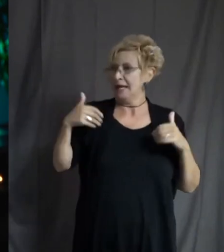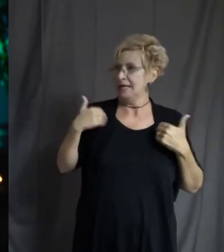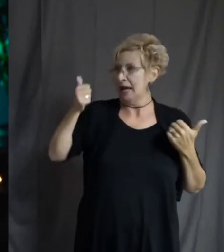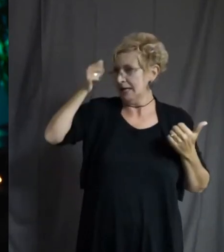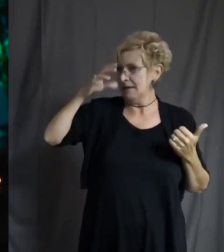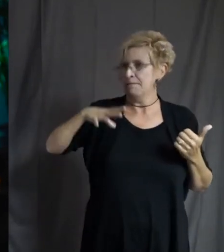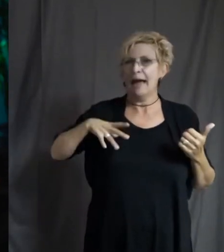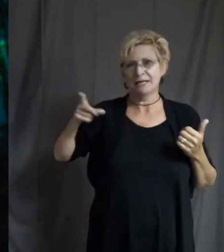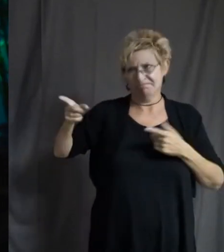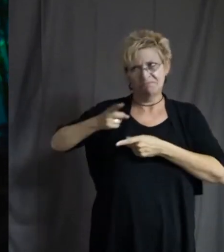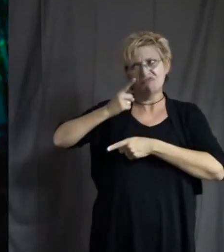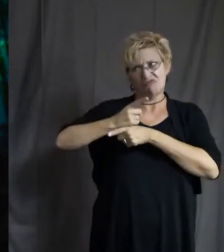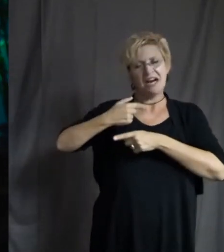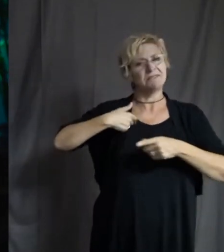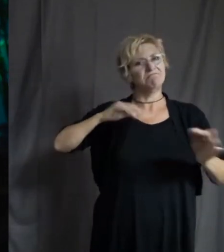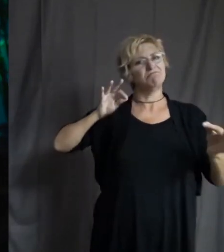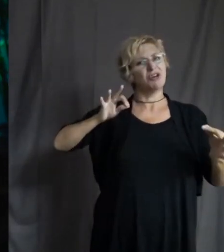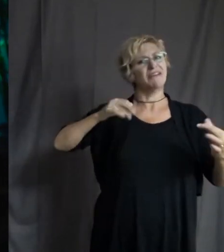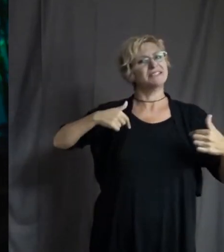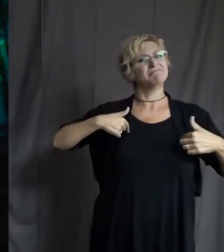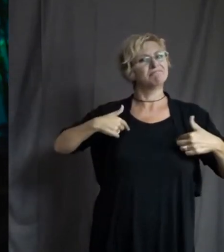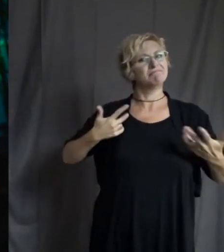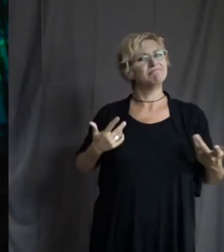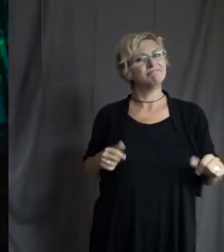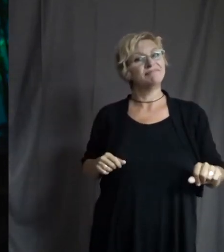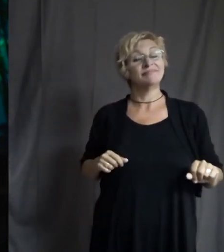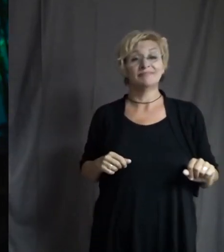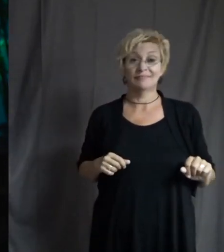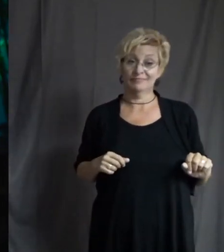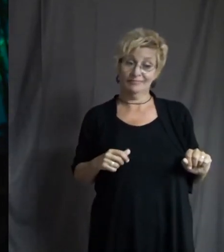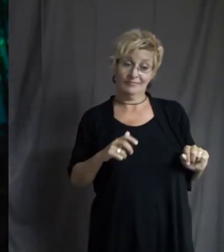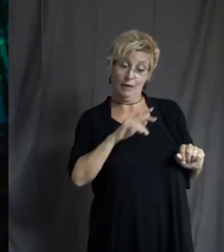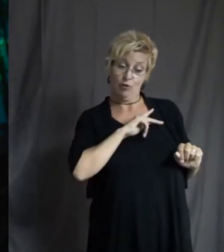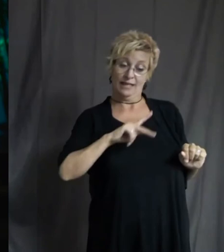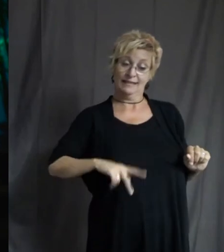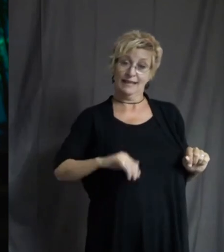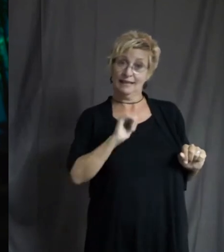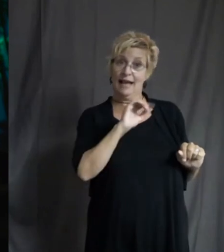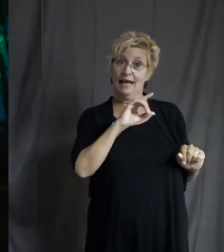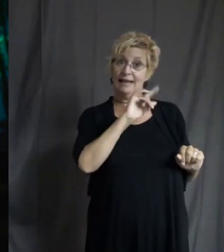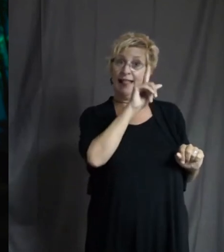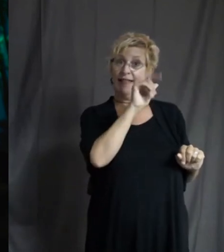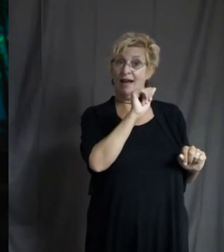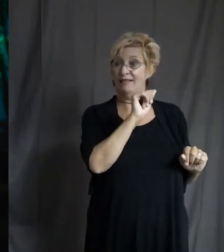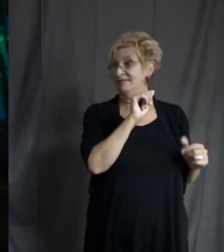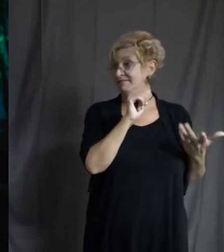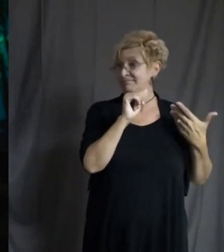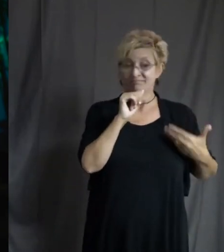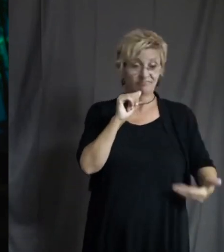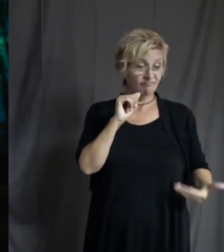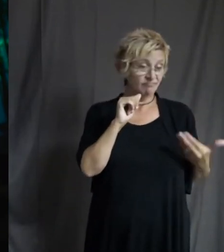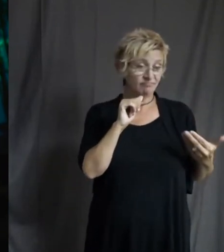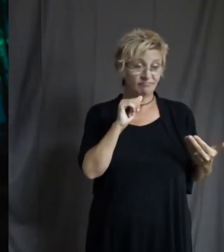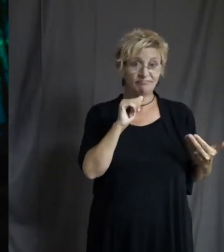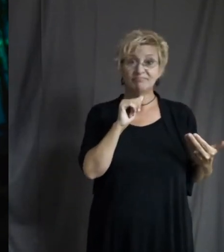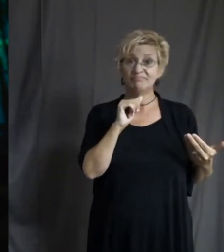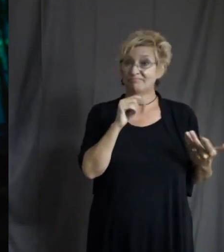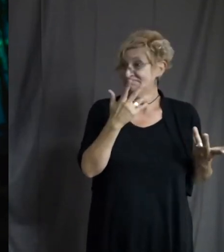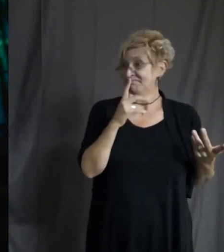been quite correct in his assessment. She was, through no real fault of her own,